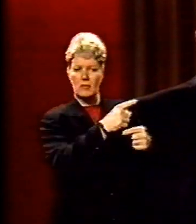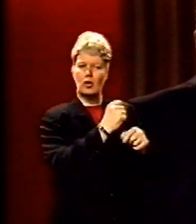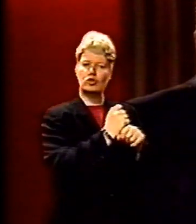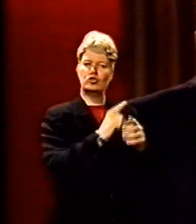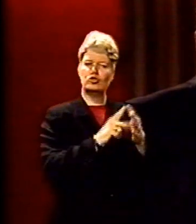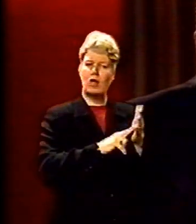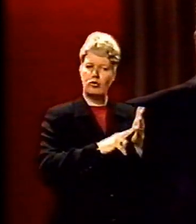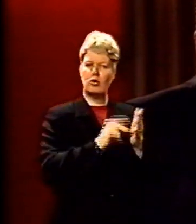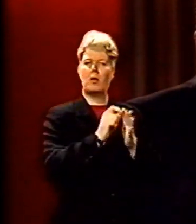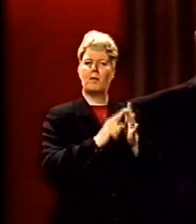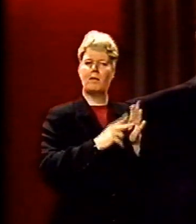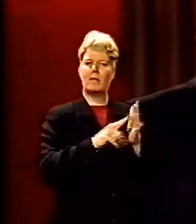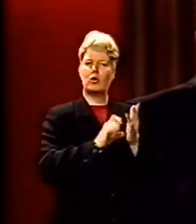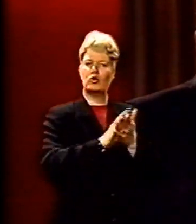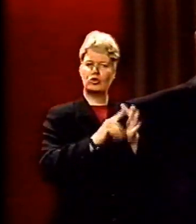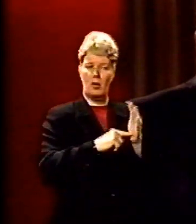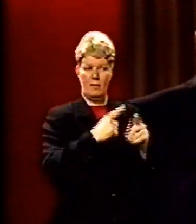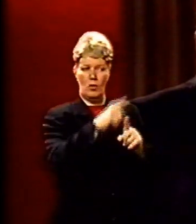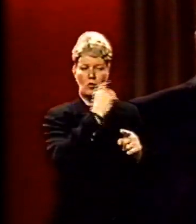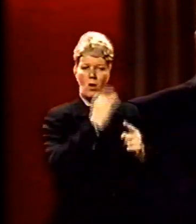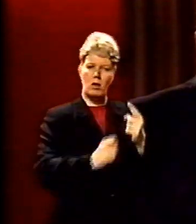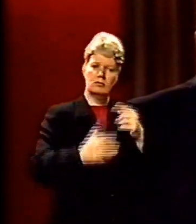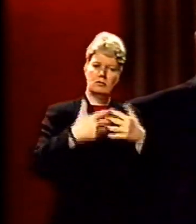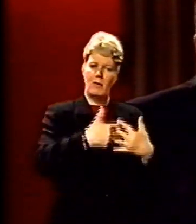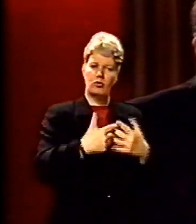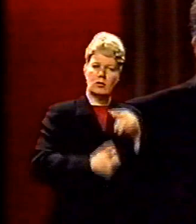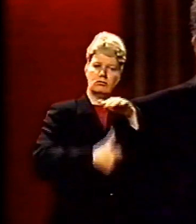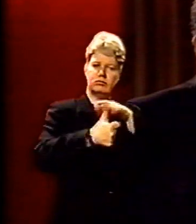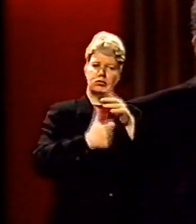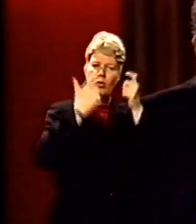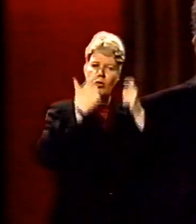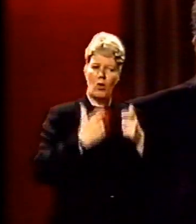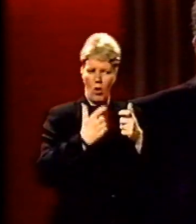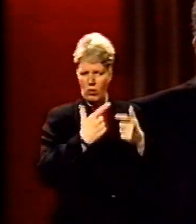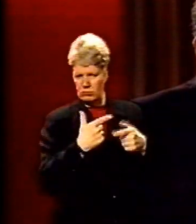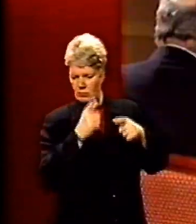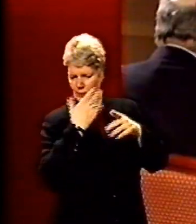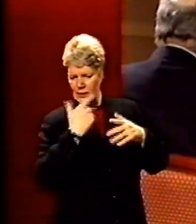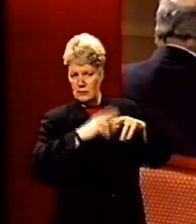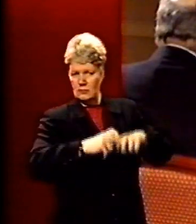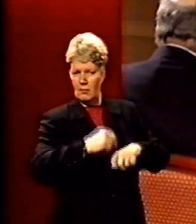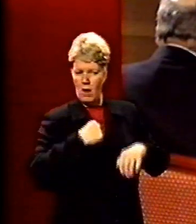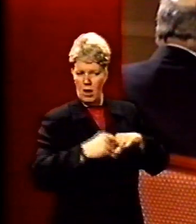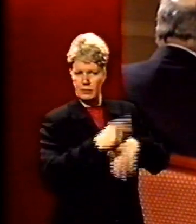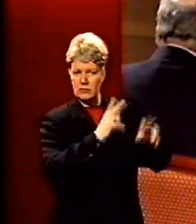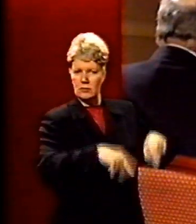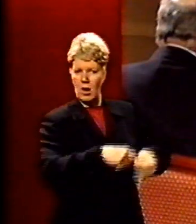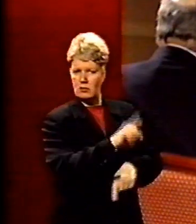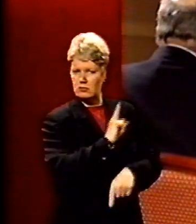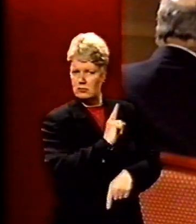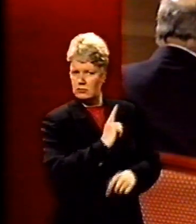also asked the Supreme Court for an investigation into your husband's death. How far has that got? Well,